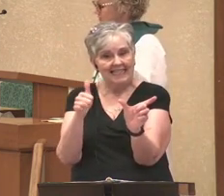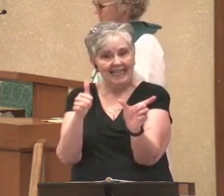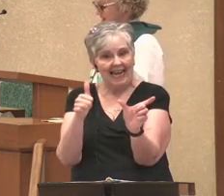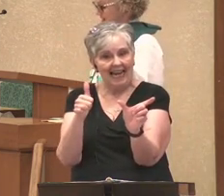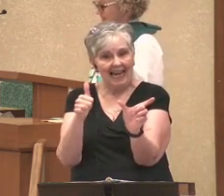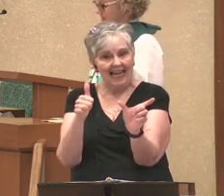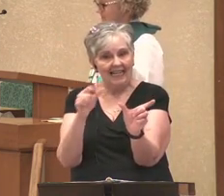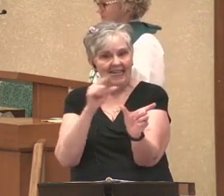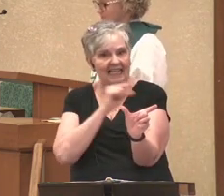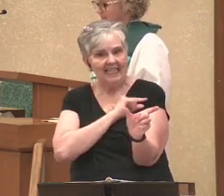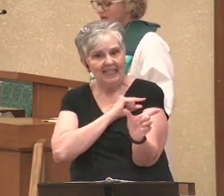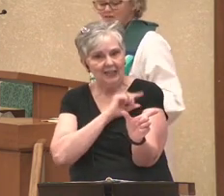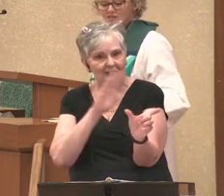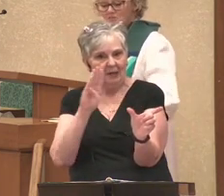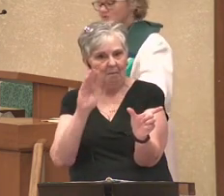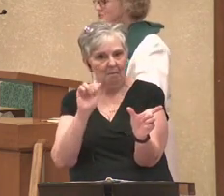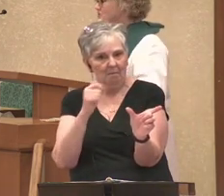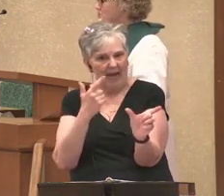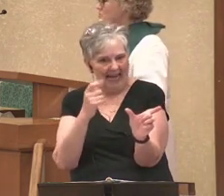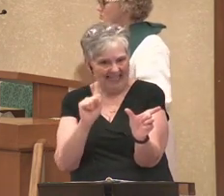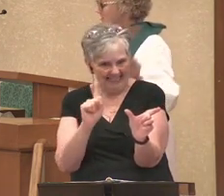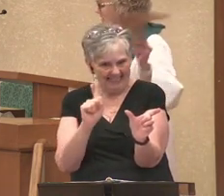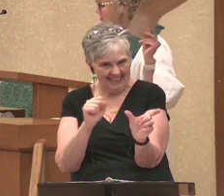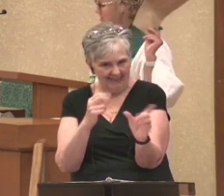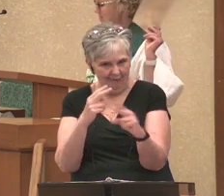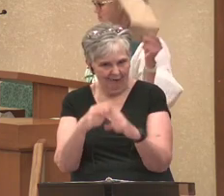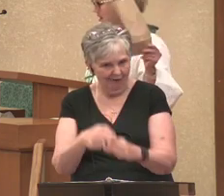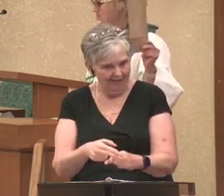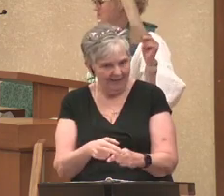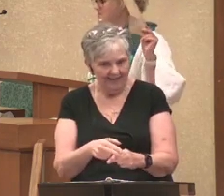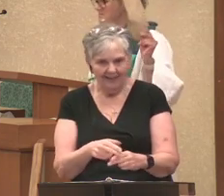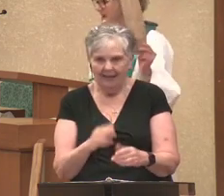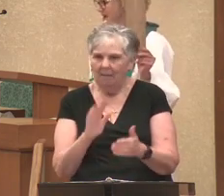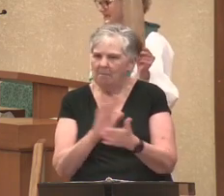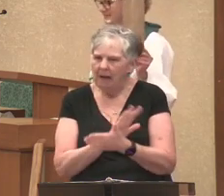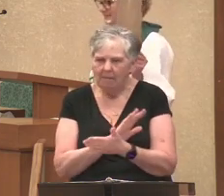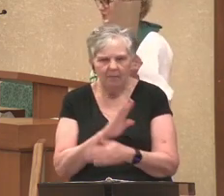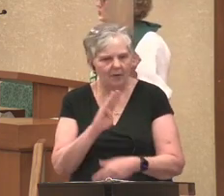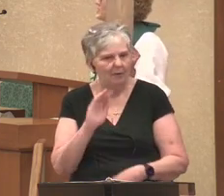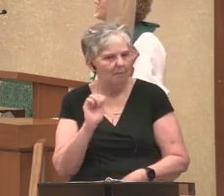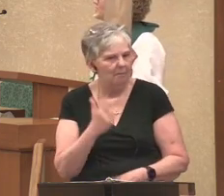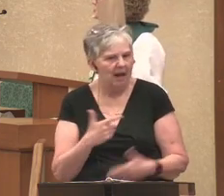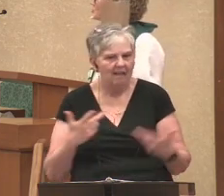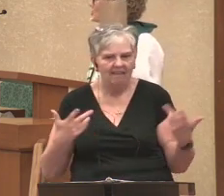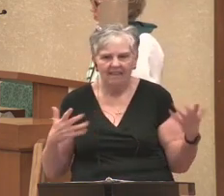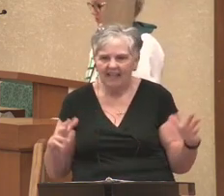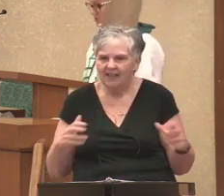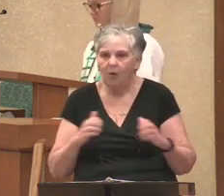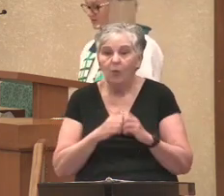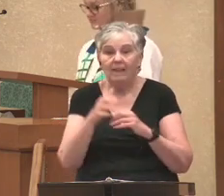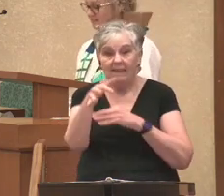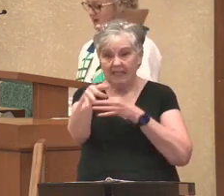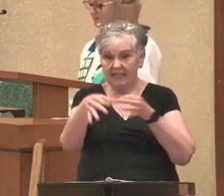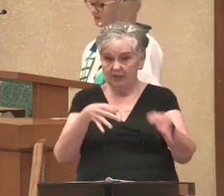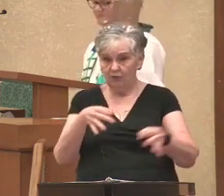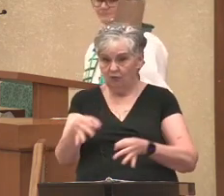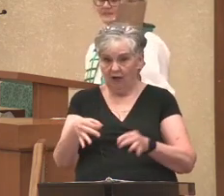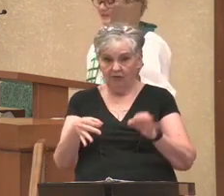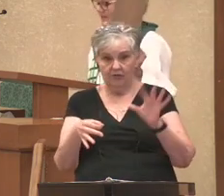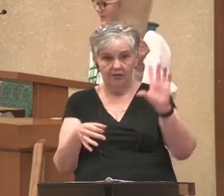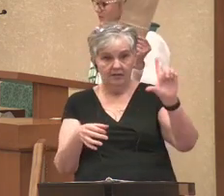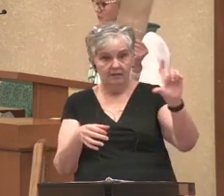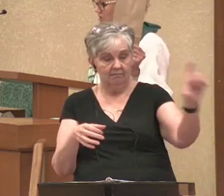guilt bags. They were just ordinary paper bags with instructions printed on